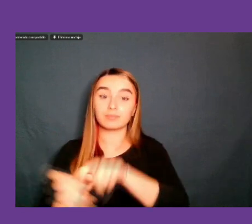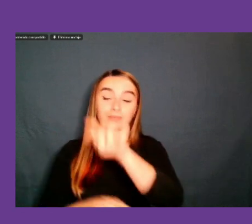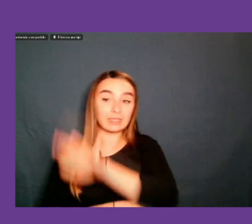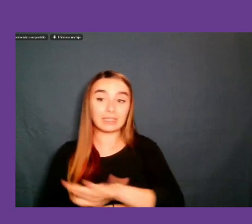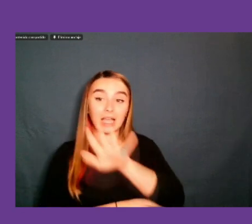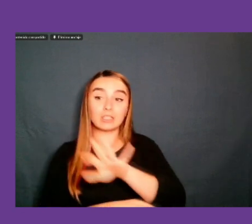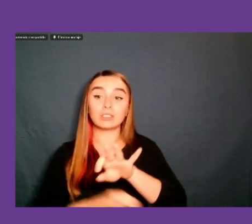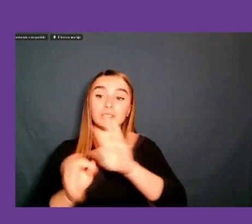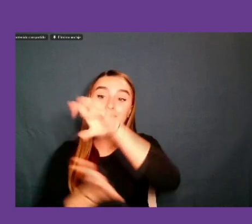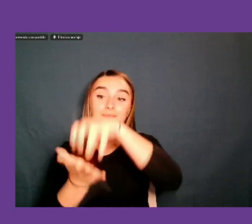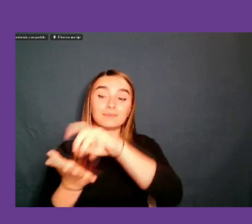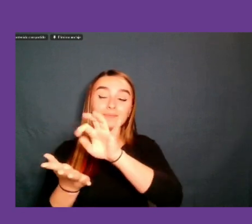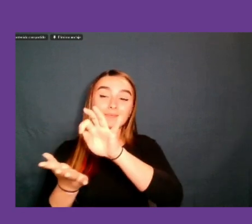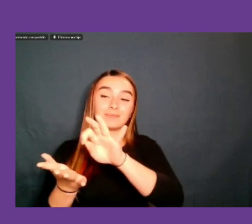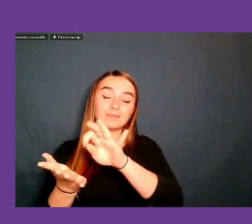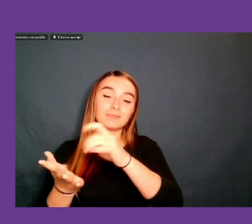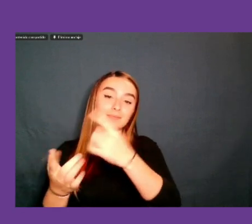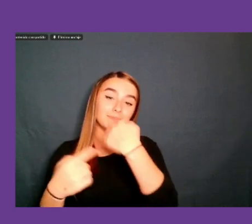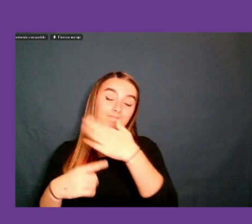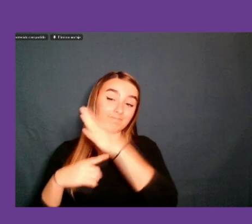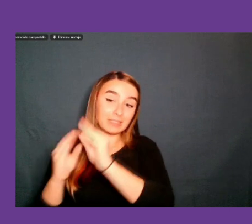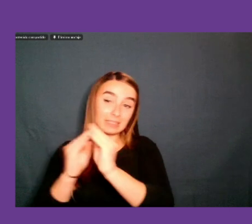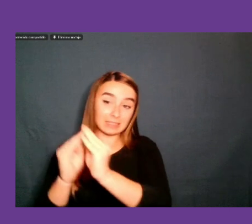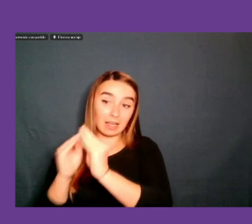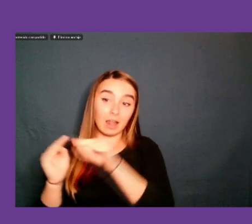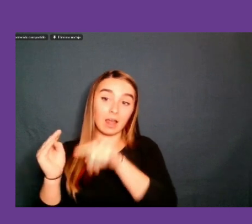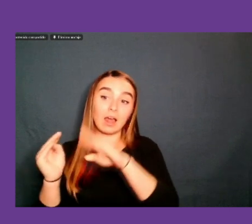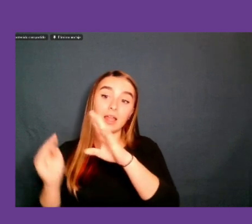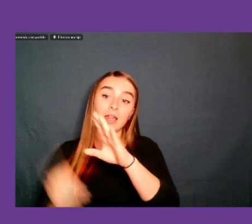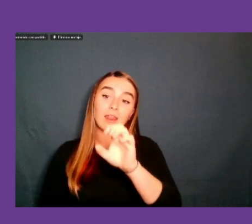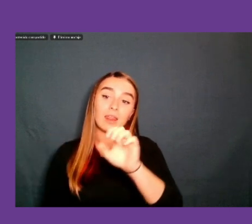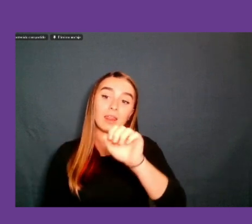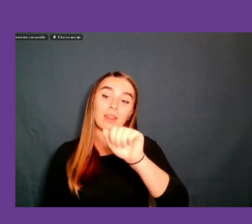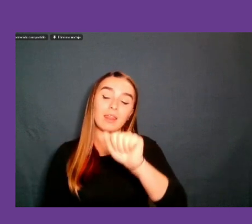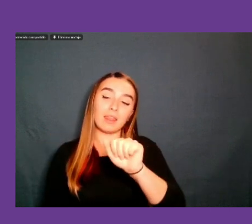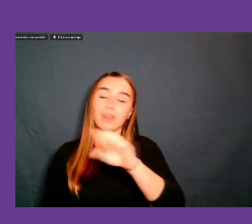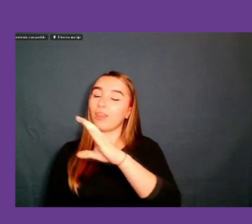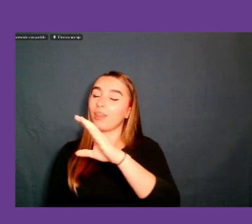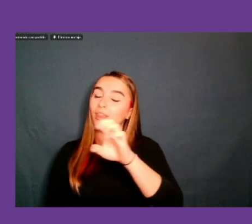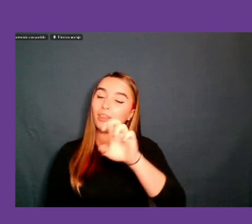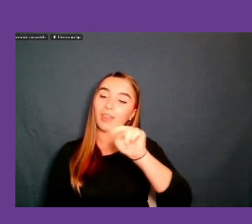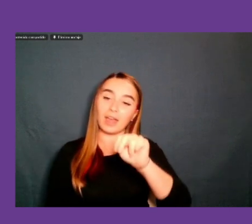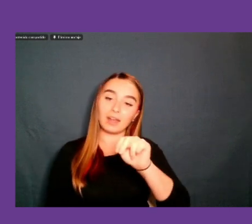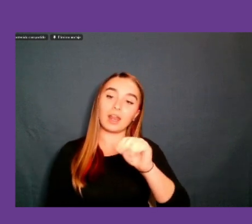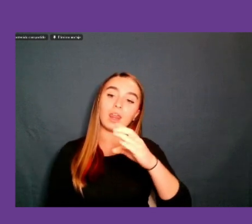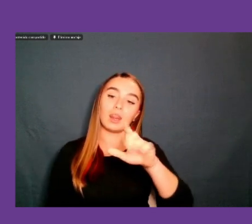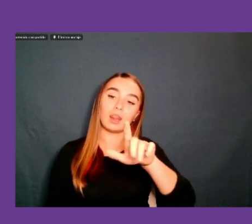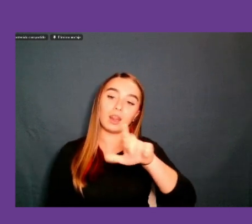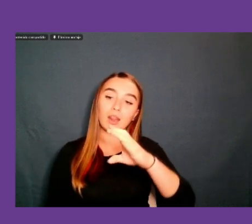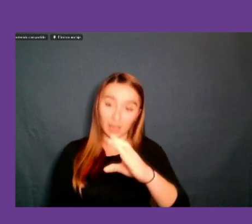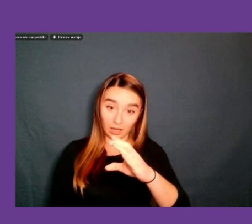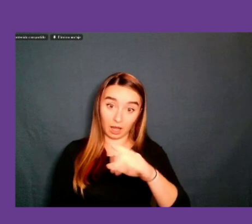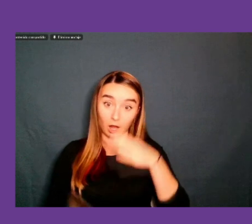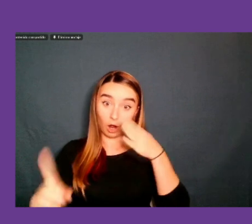a national standardization bodies in Senelec, so to be able to influence the work at the